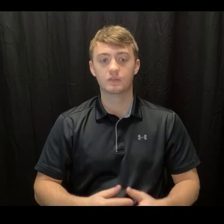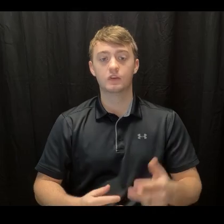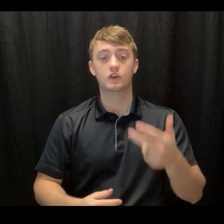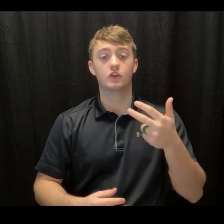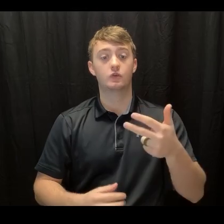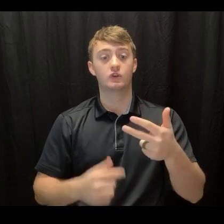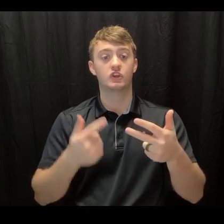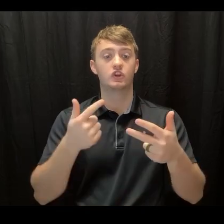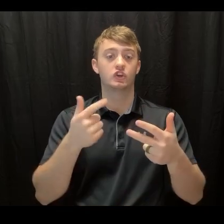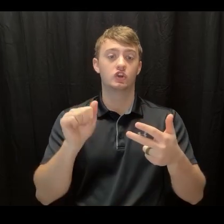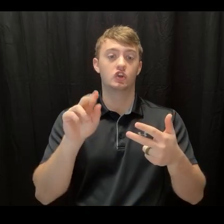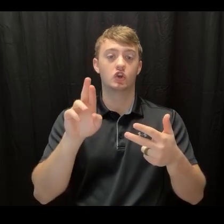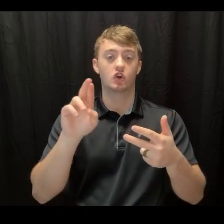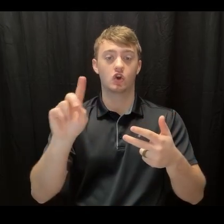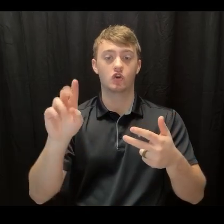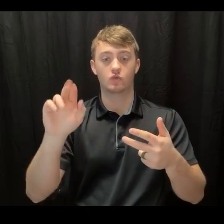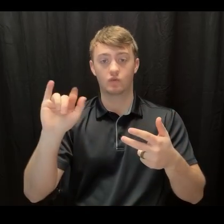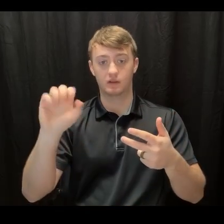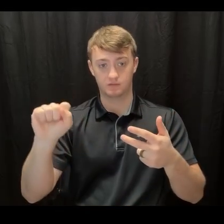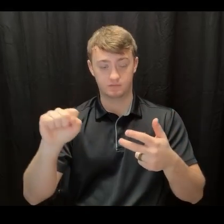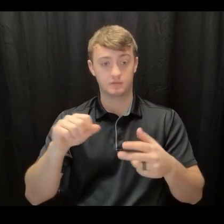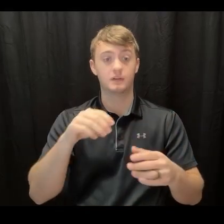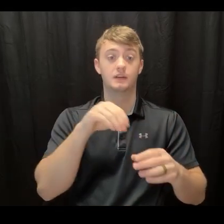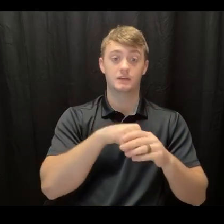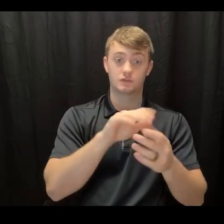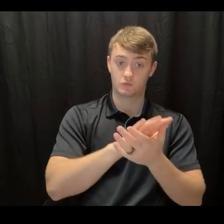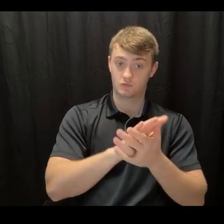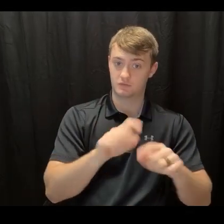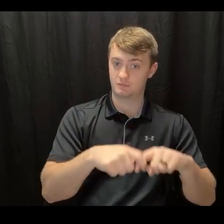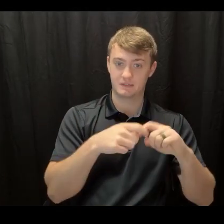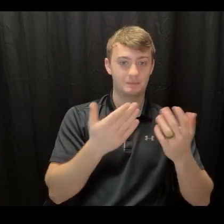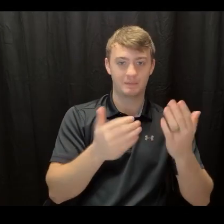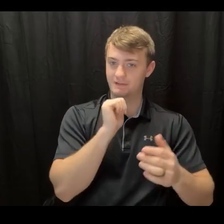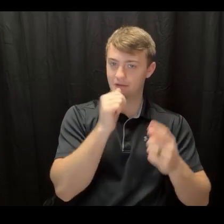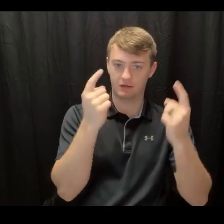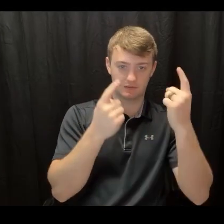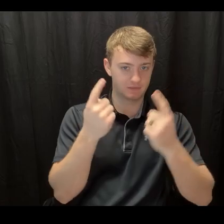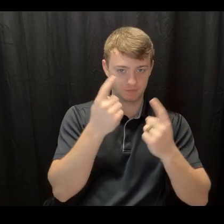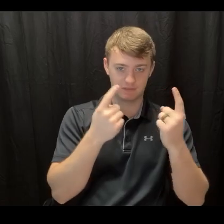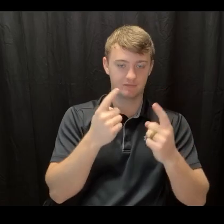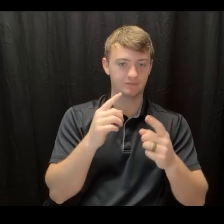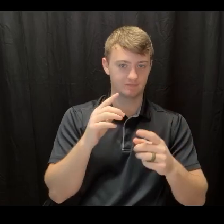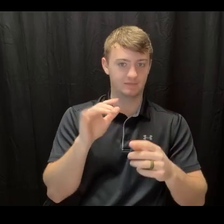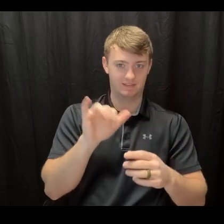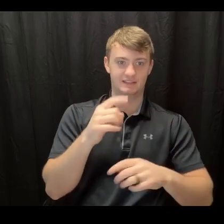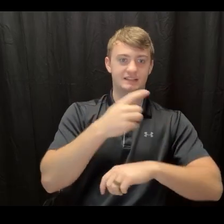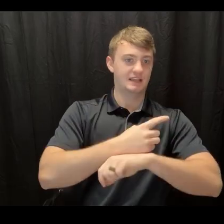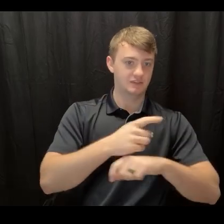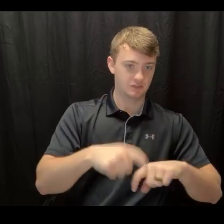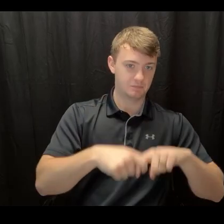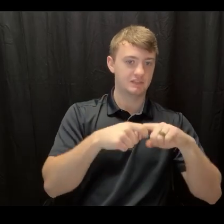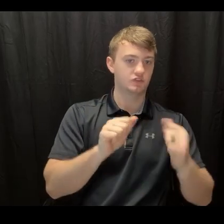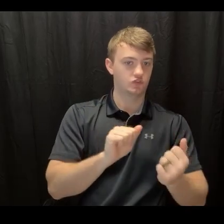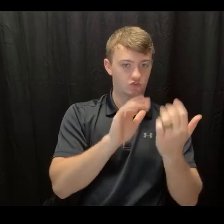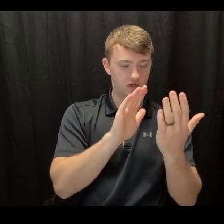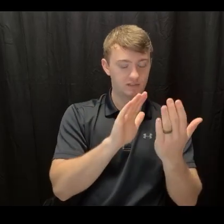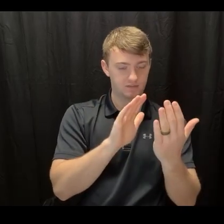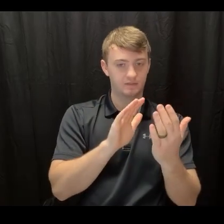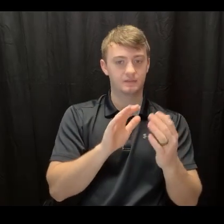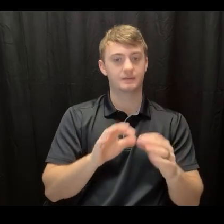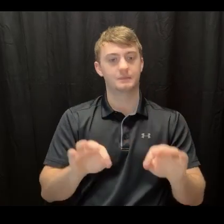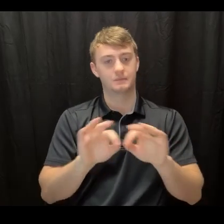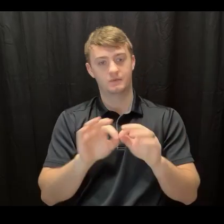So for the 3 guardrails, an in-school suspension may not be considered a part of the days of suspension